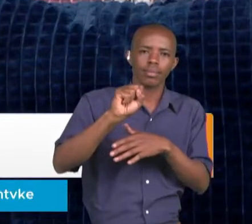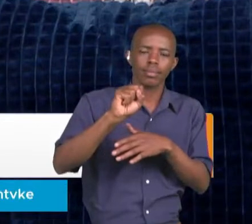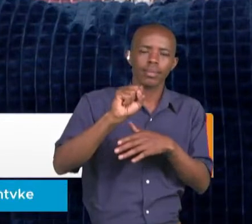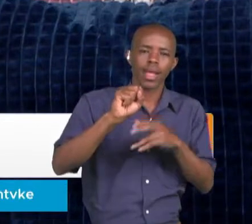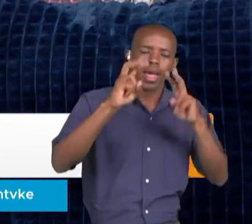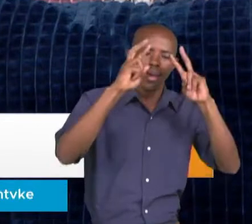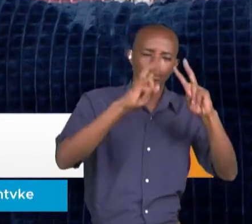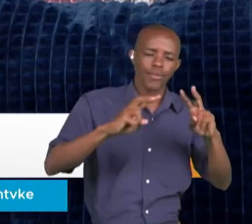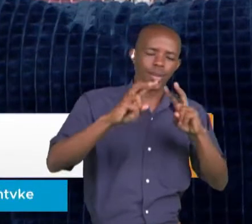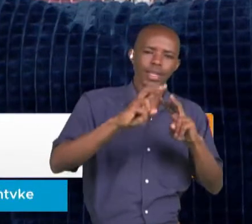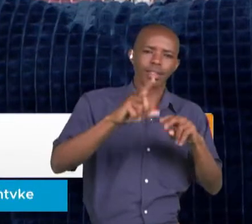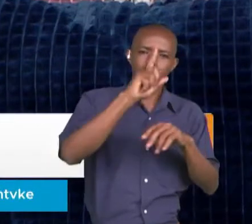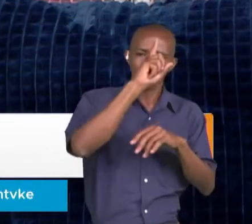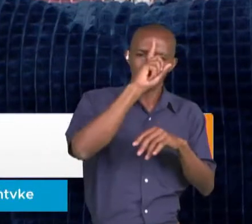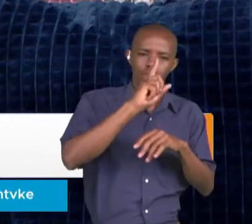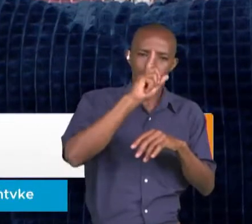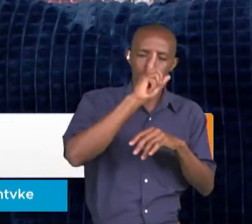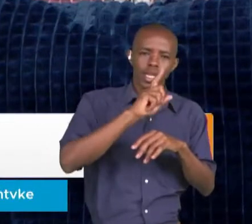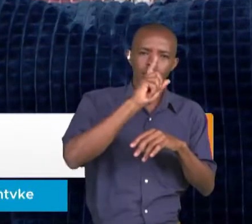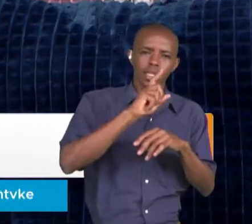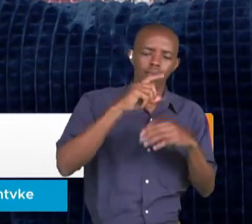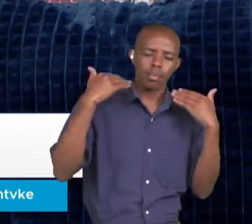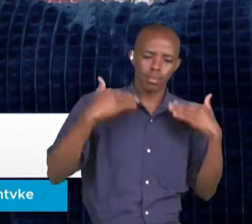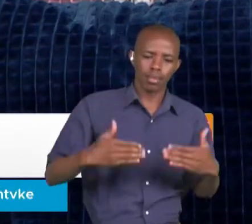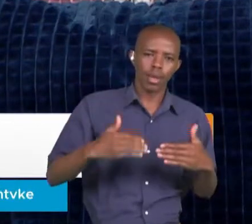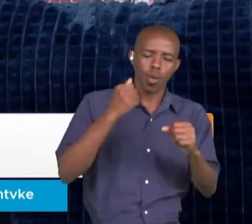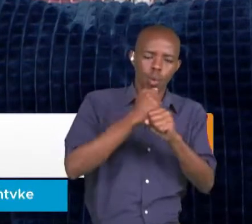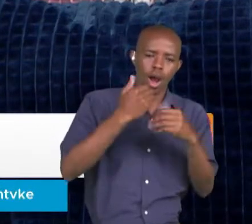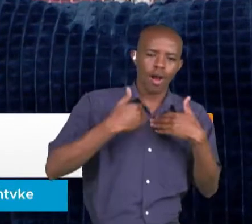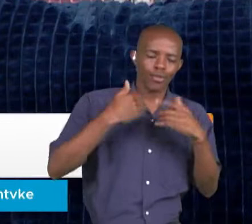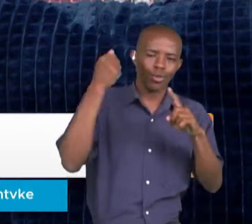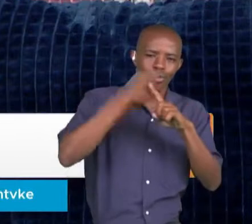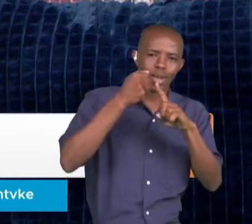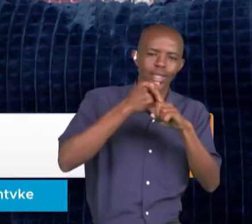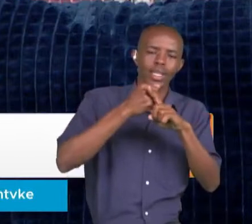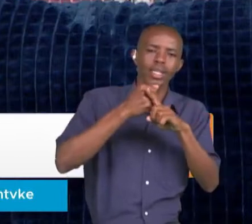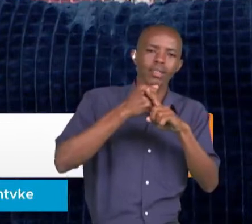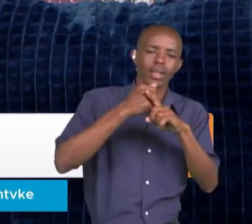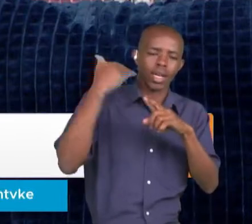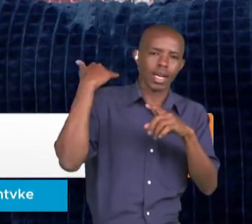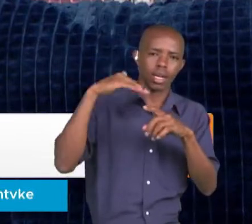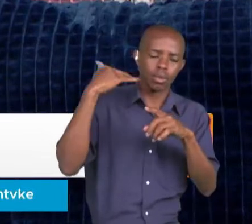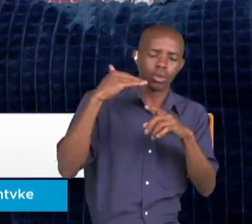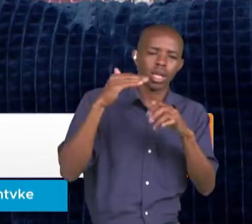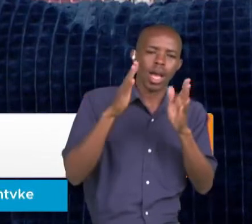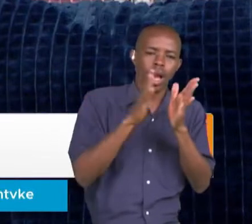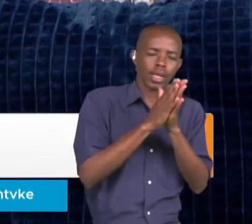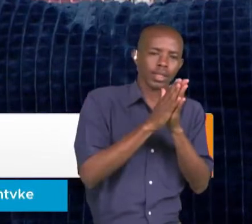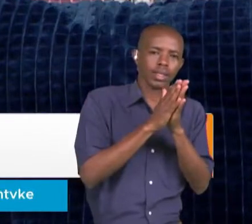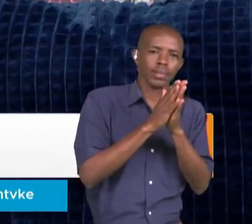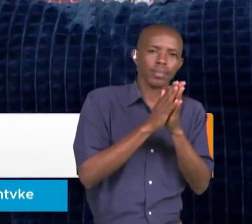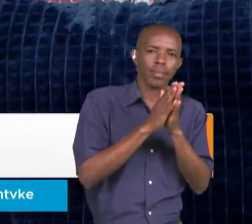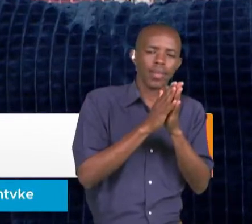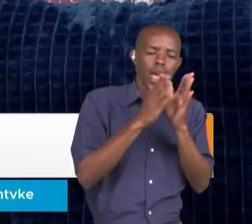very serious humanitarian duty to fight terrorism across the board. Yeah. And really,